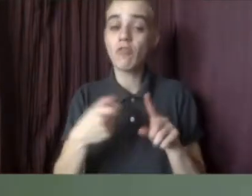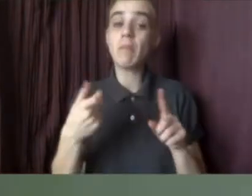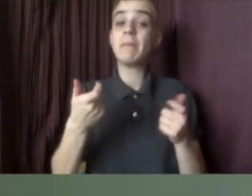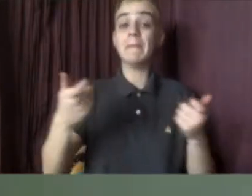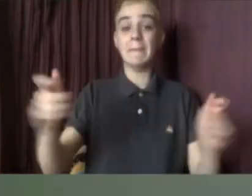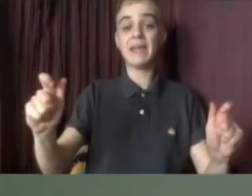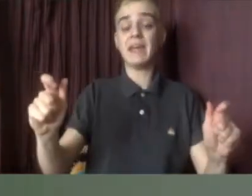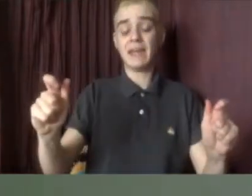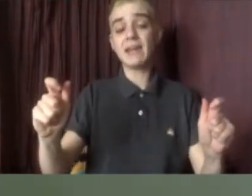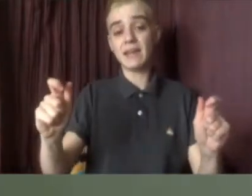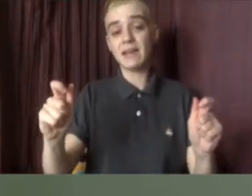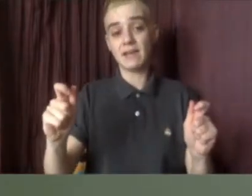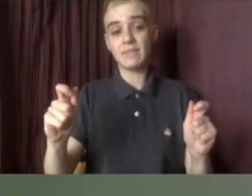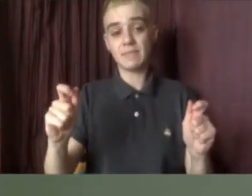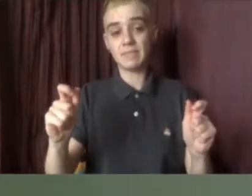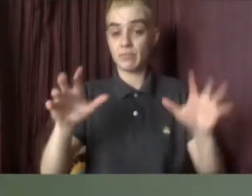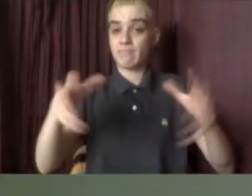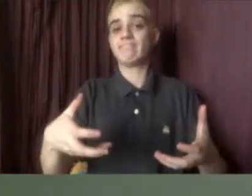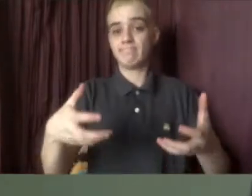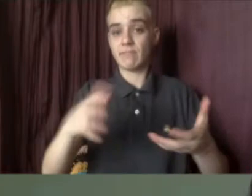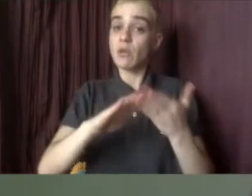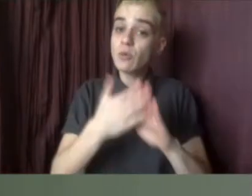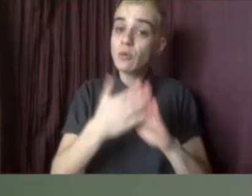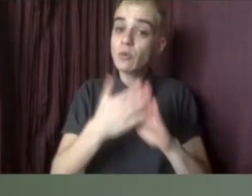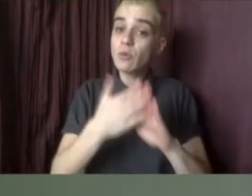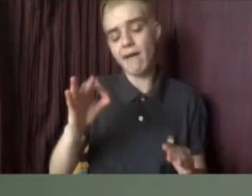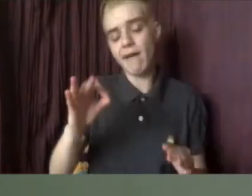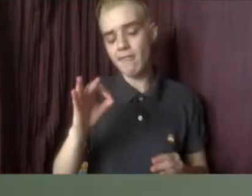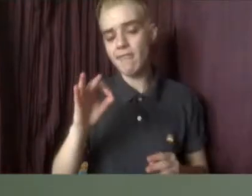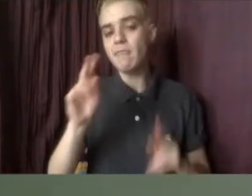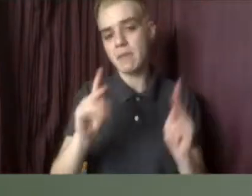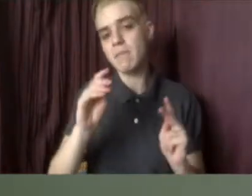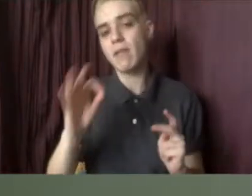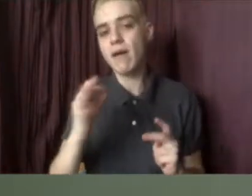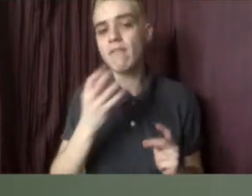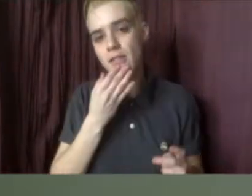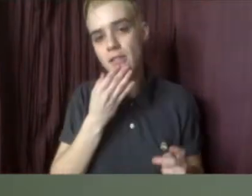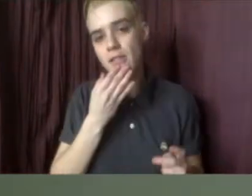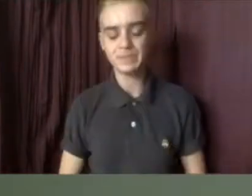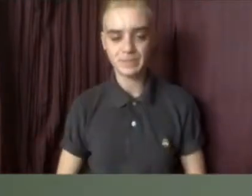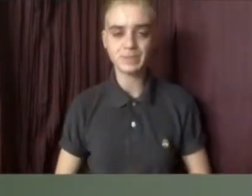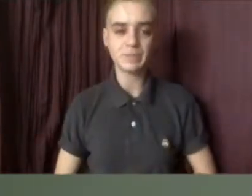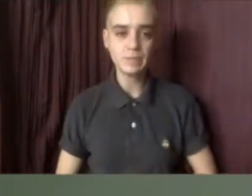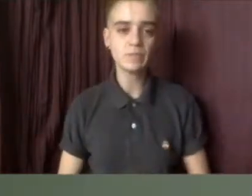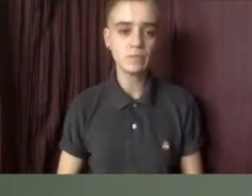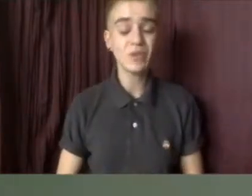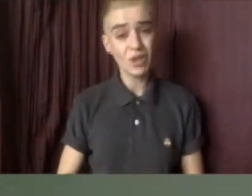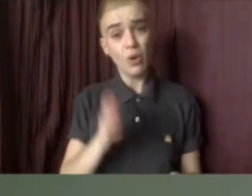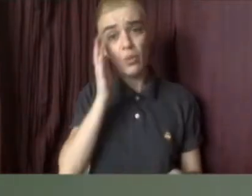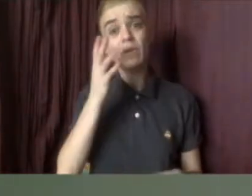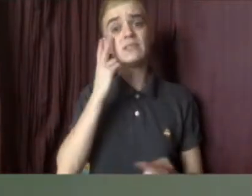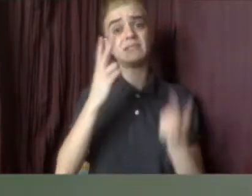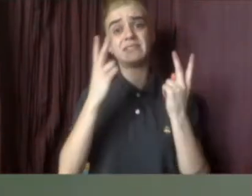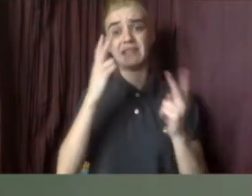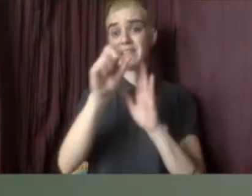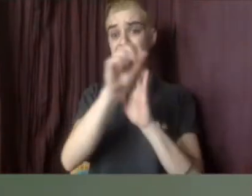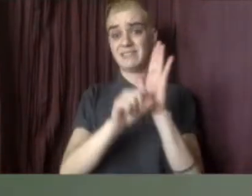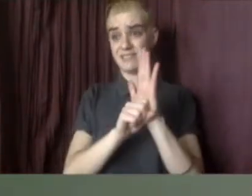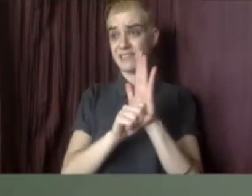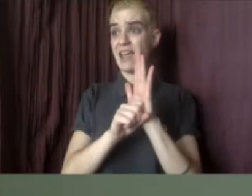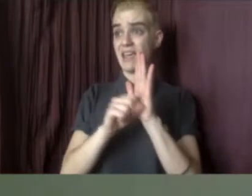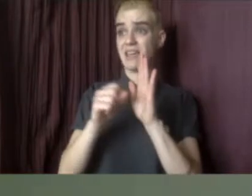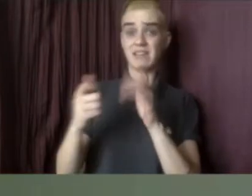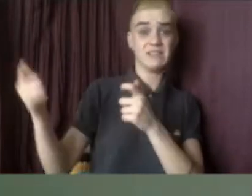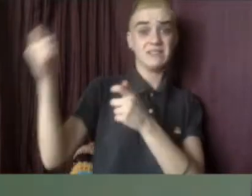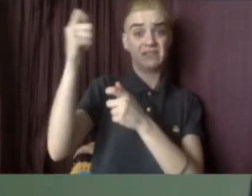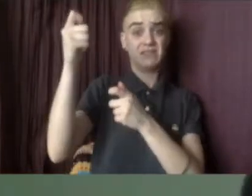it matters because it's on the local level that we understand the needs for where polling places should be. I'll tell